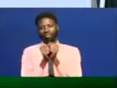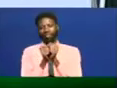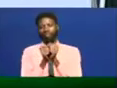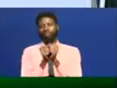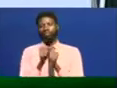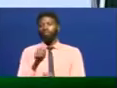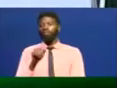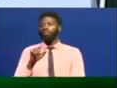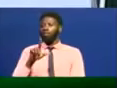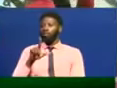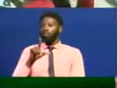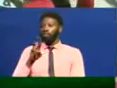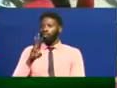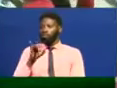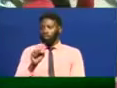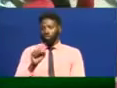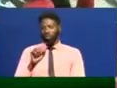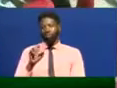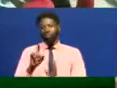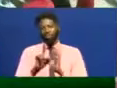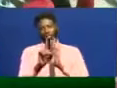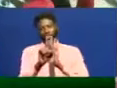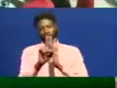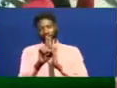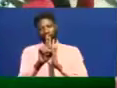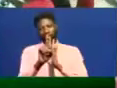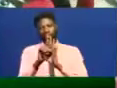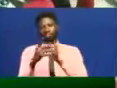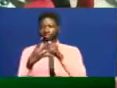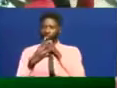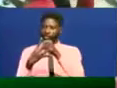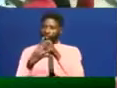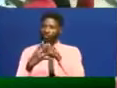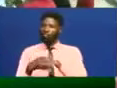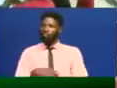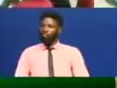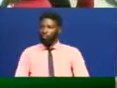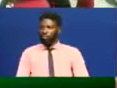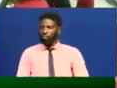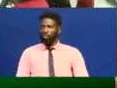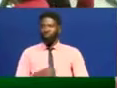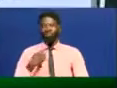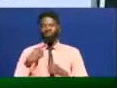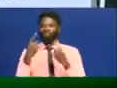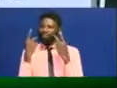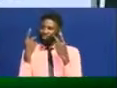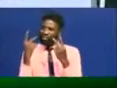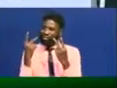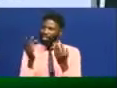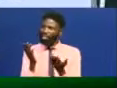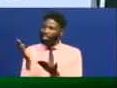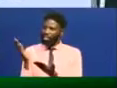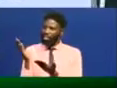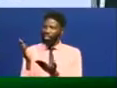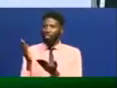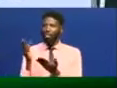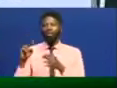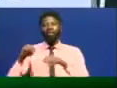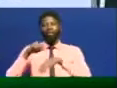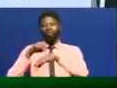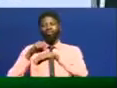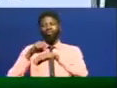Louis Ngavi is your classical striker, a center forward, number 9. I see a spine for Harambee Stars of